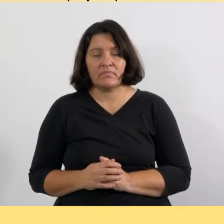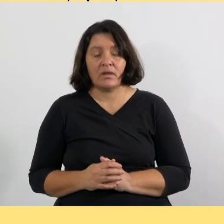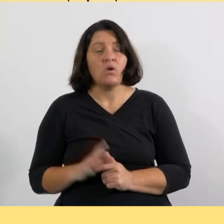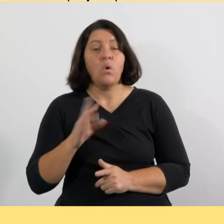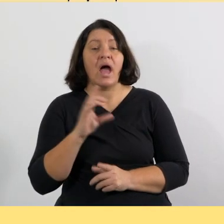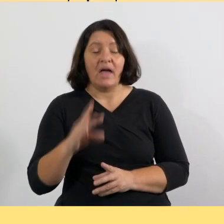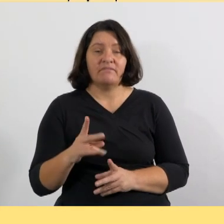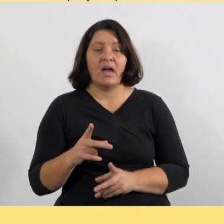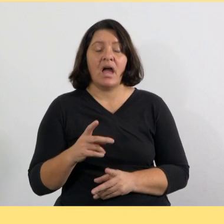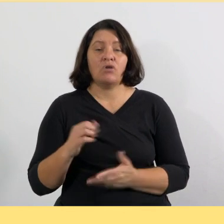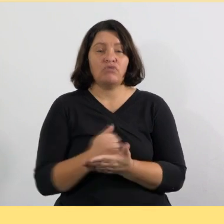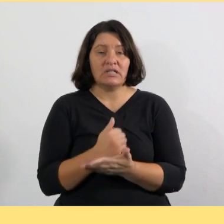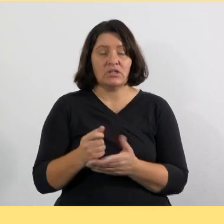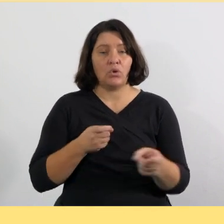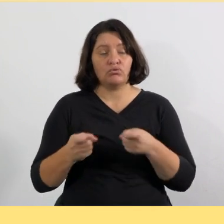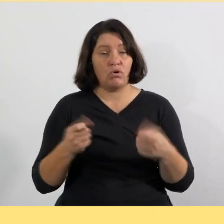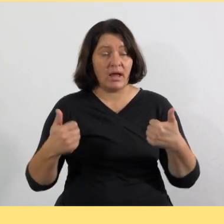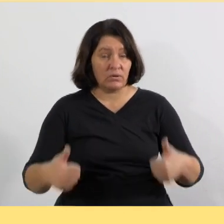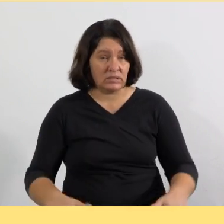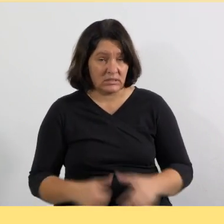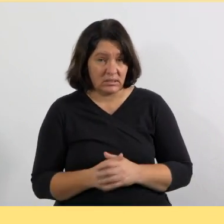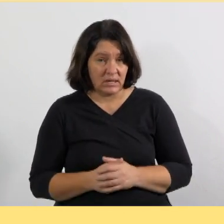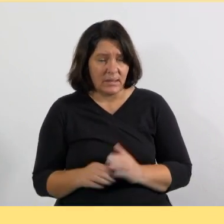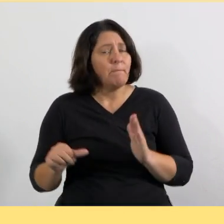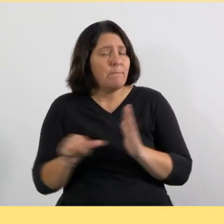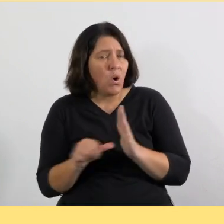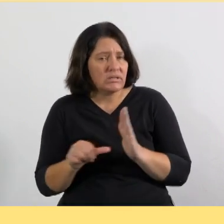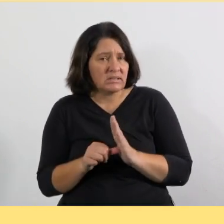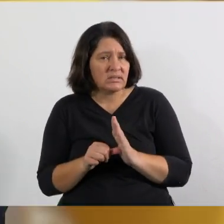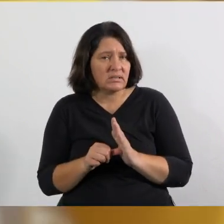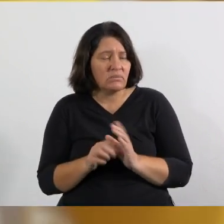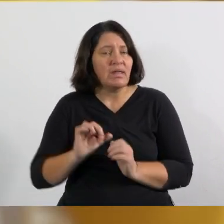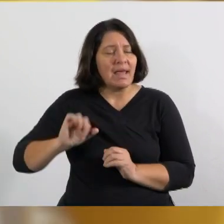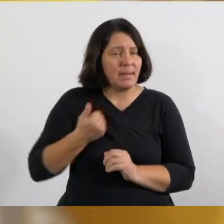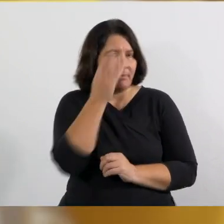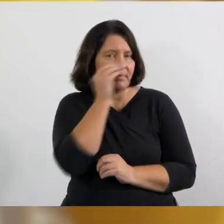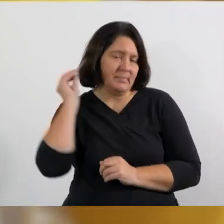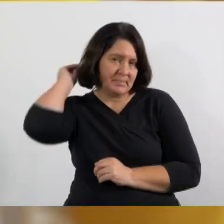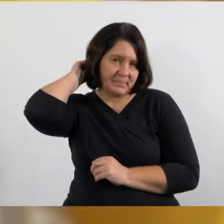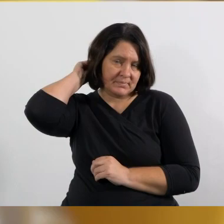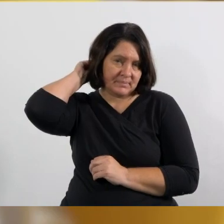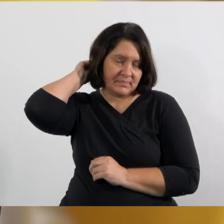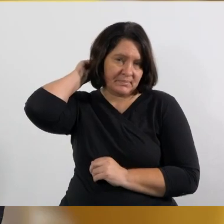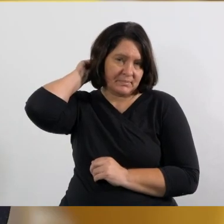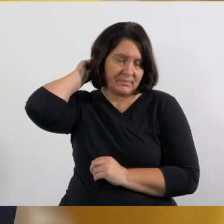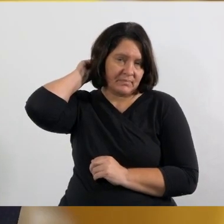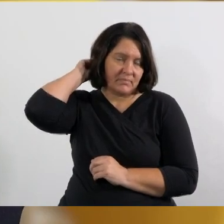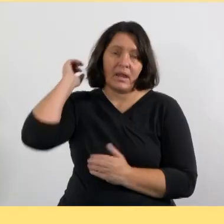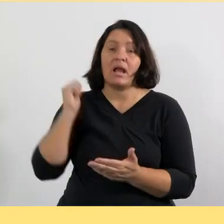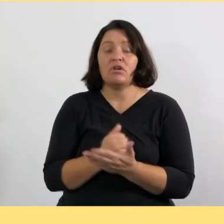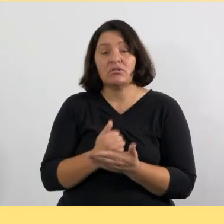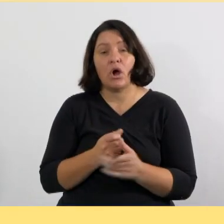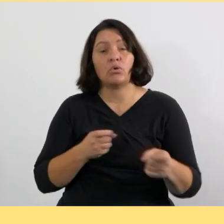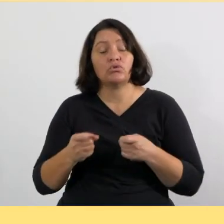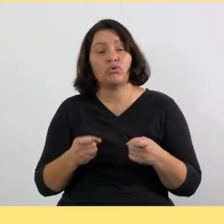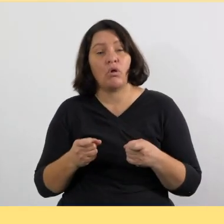Once you have completed your creditors control account, it is very important that you keep this in your mind, that the